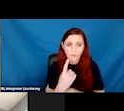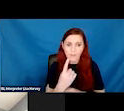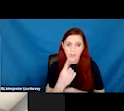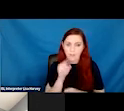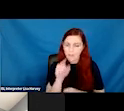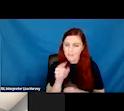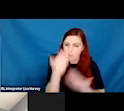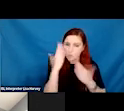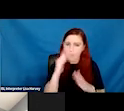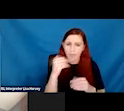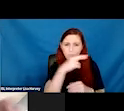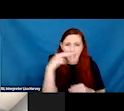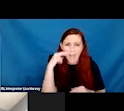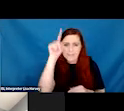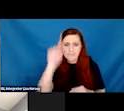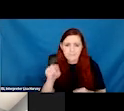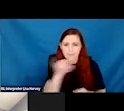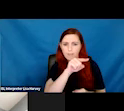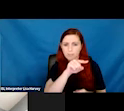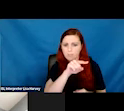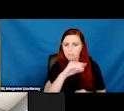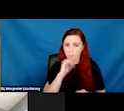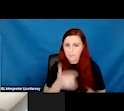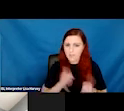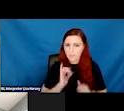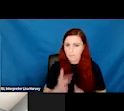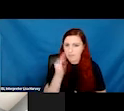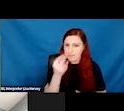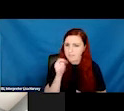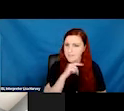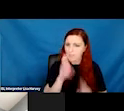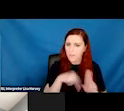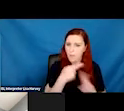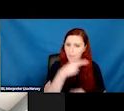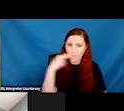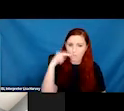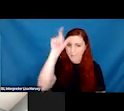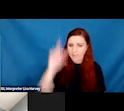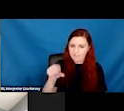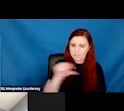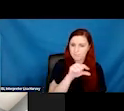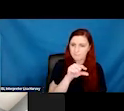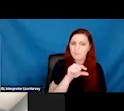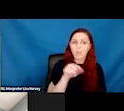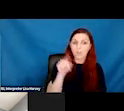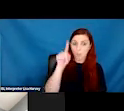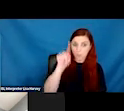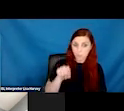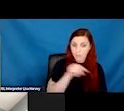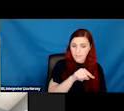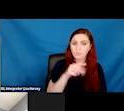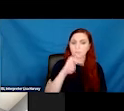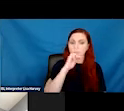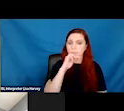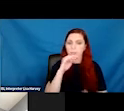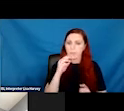by this red slash outside. You couldn't really find it very easily without that. So this is where graphics has